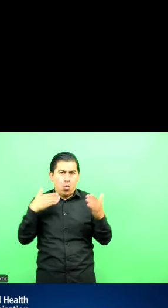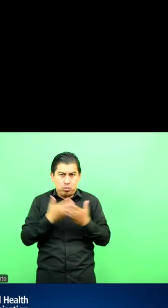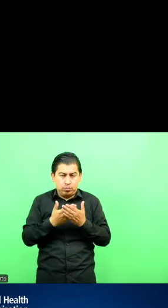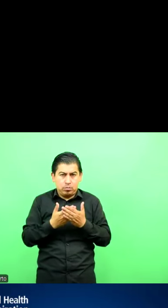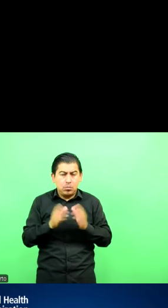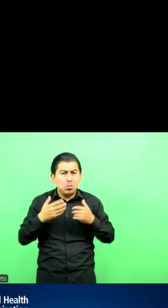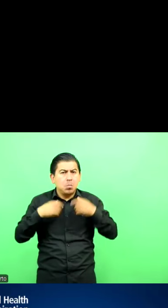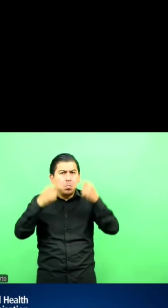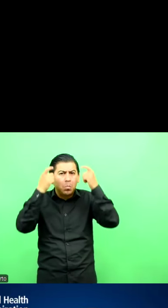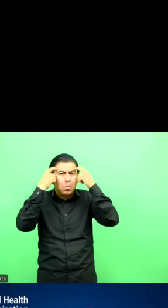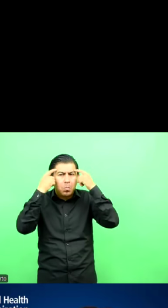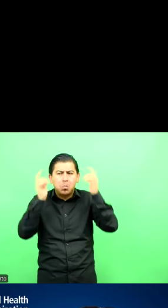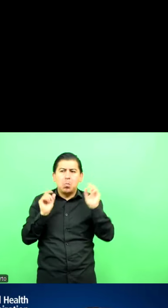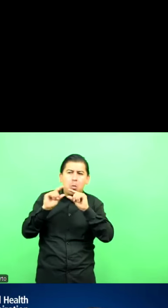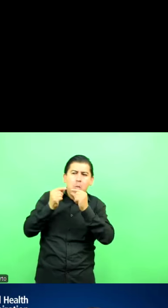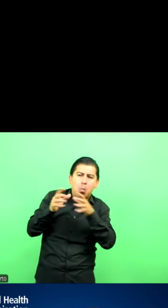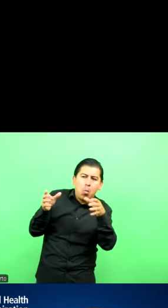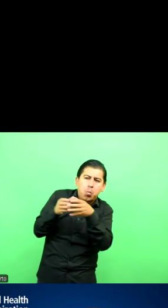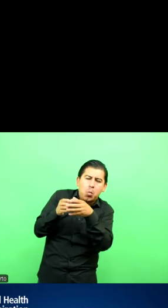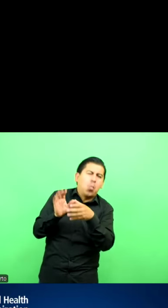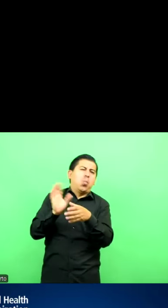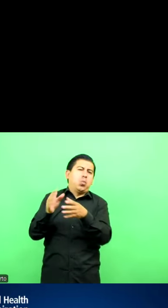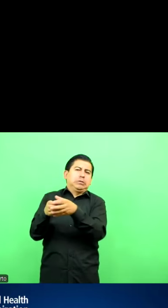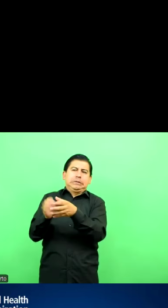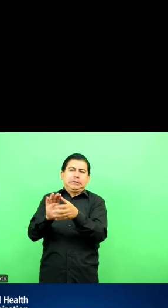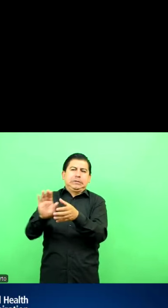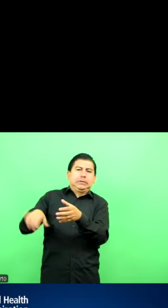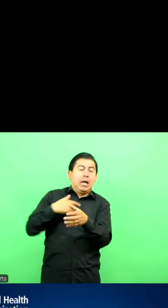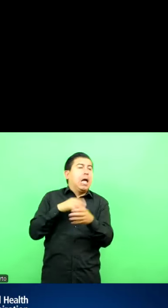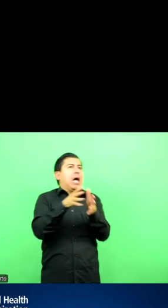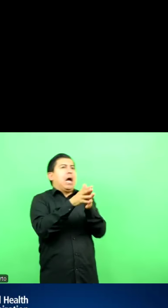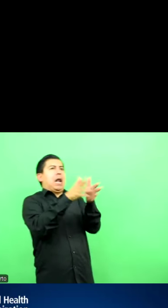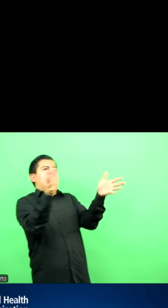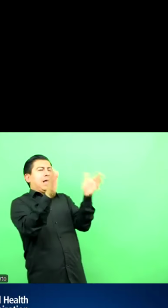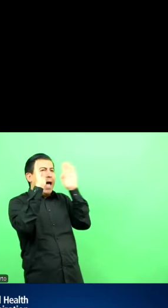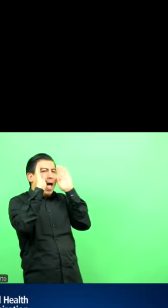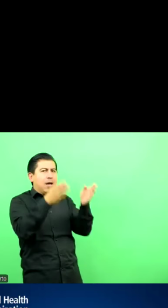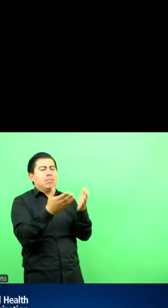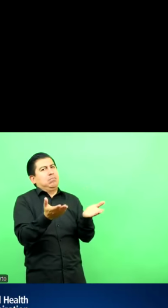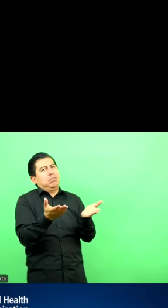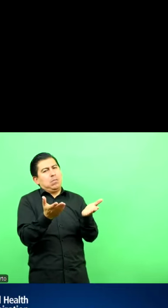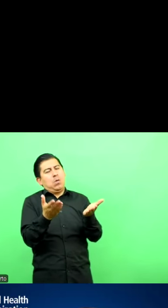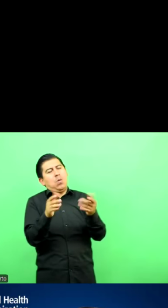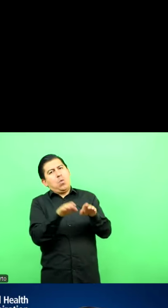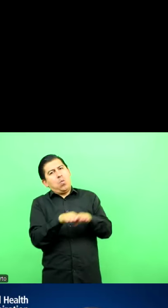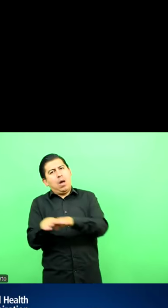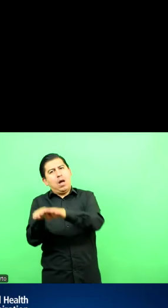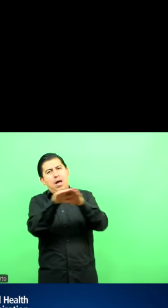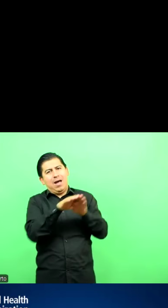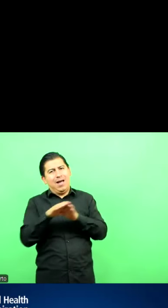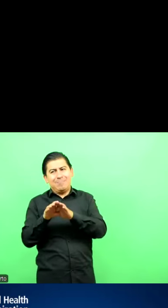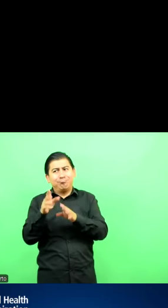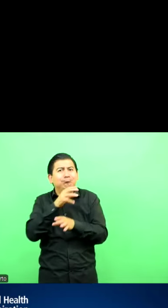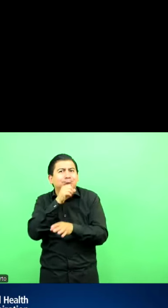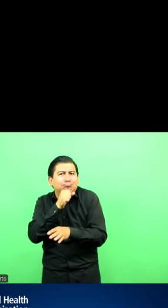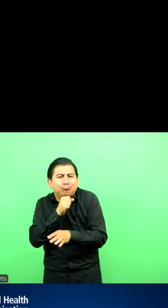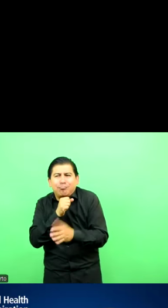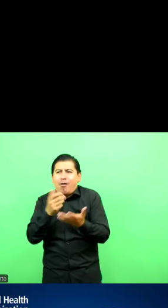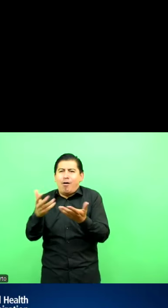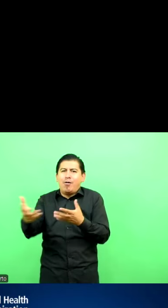safe, resilient, and ready for any catastrophe, which will make all of us safer. Thank you, and over to you.